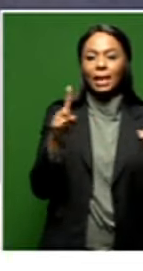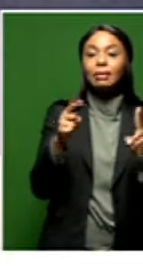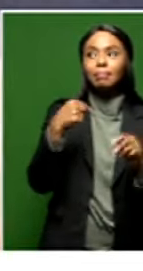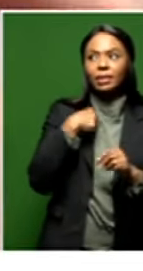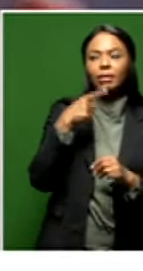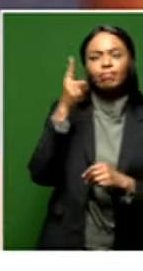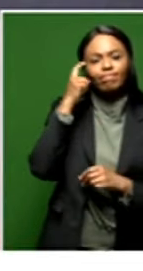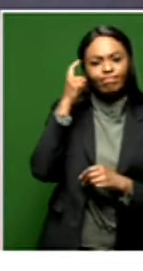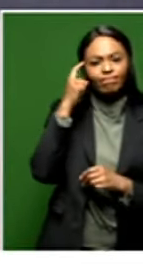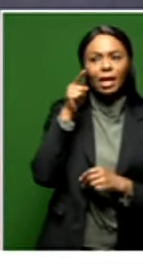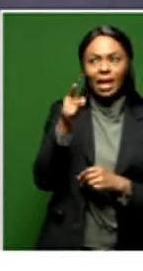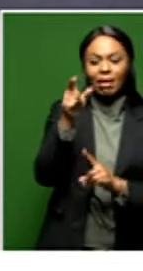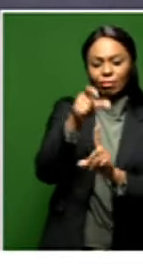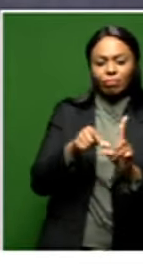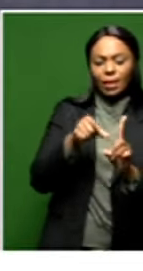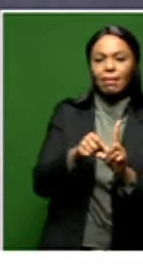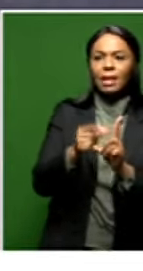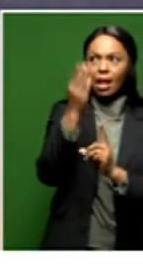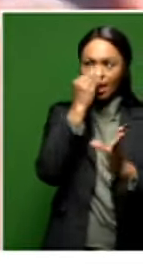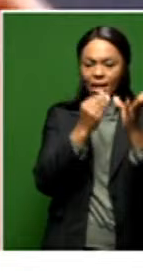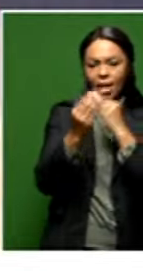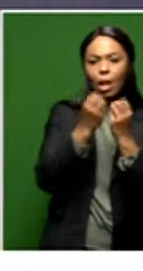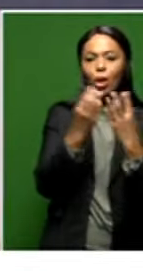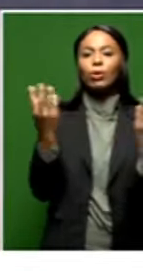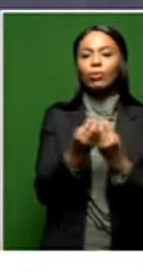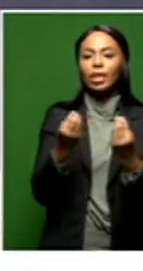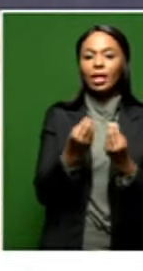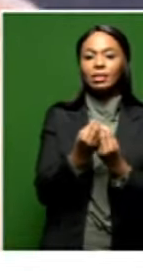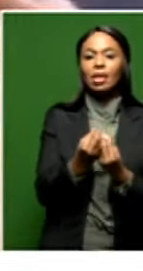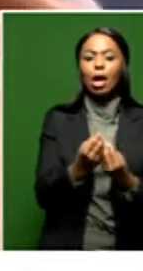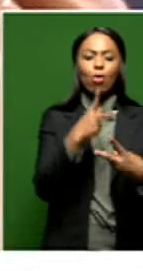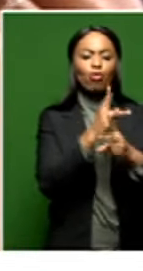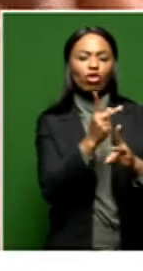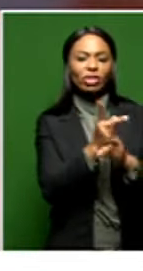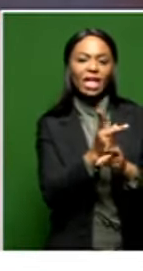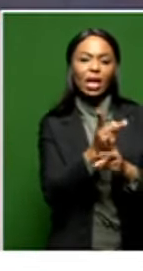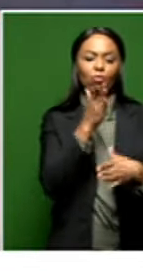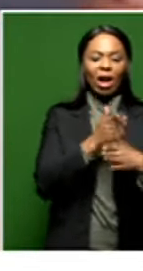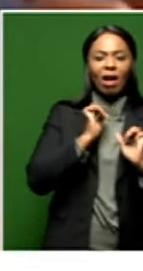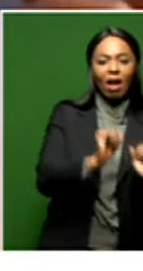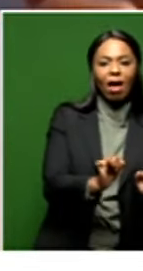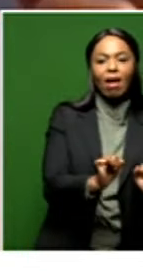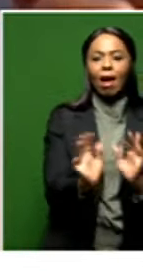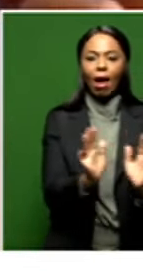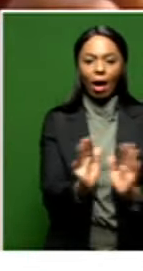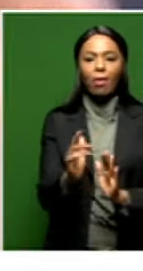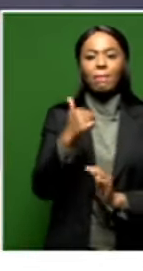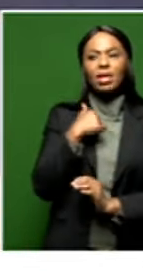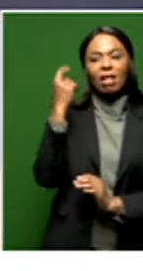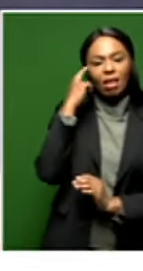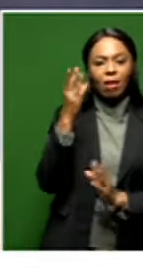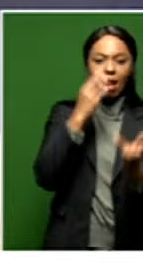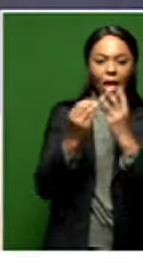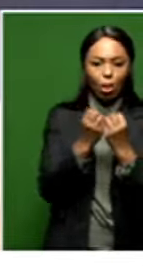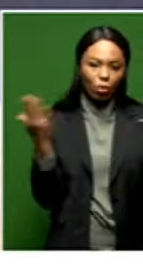him just by the way that he produces and sitting next to him. And I think with Yati, it's just his